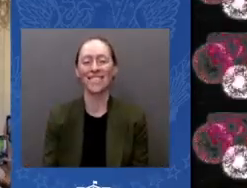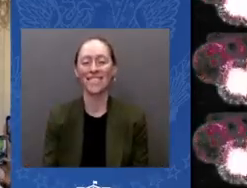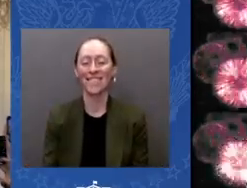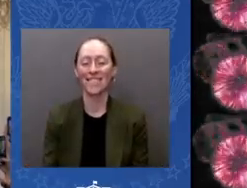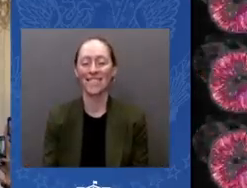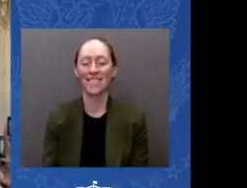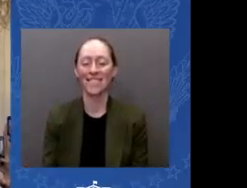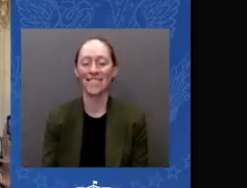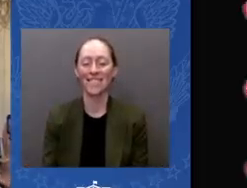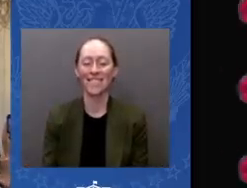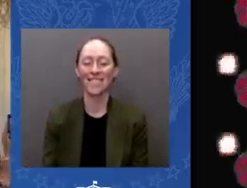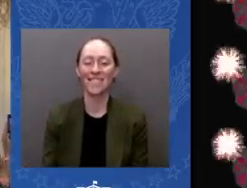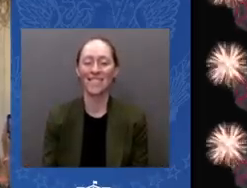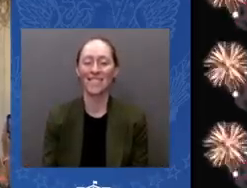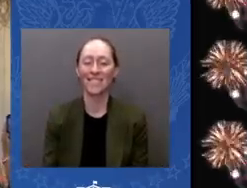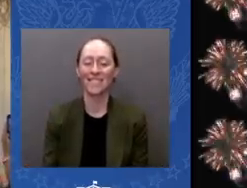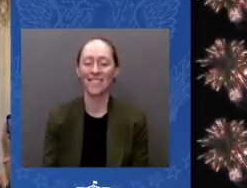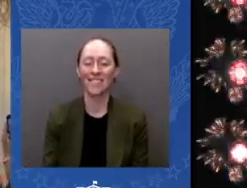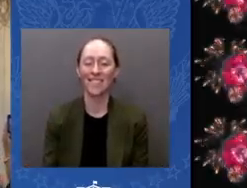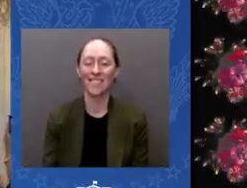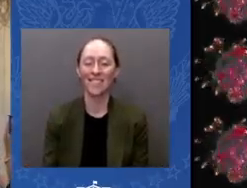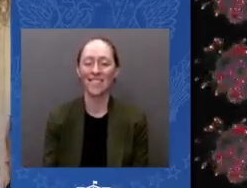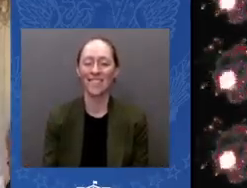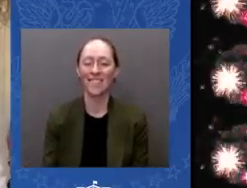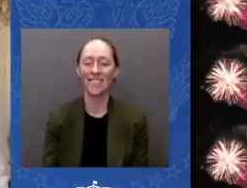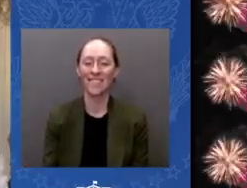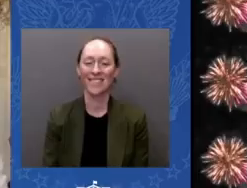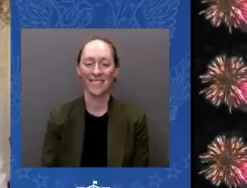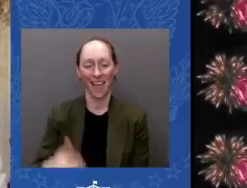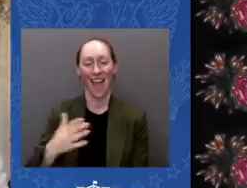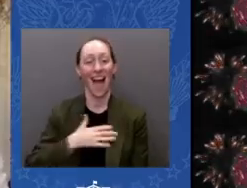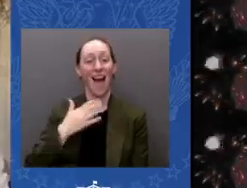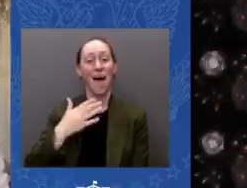Happy Diwali, everyone.